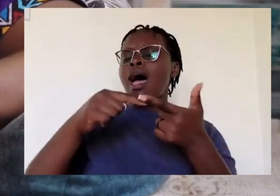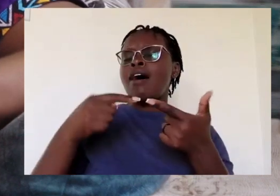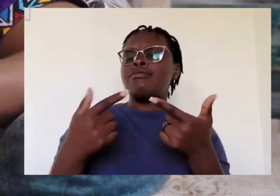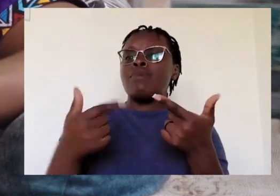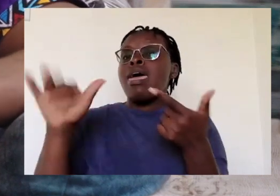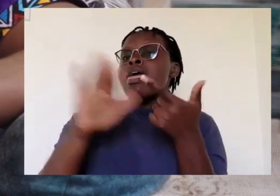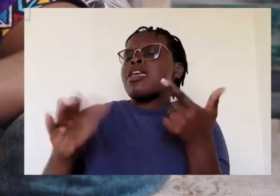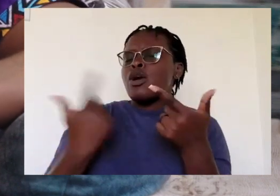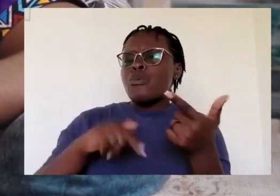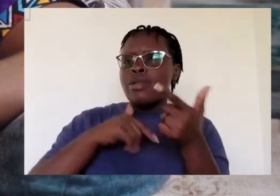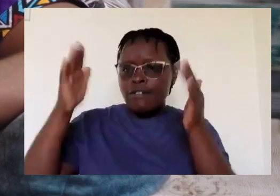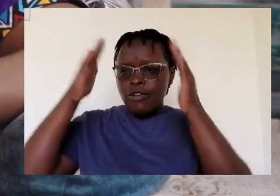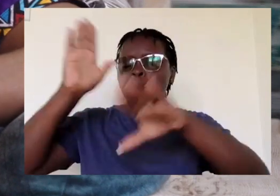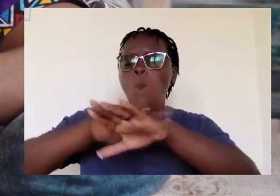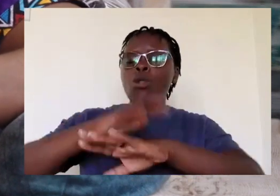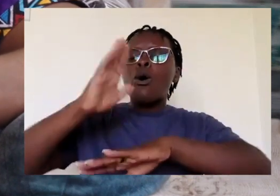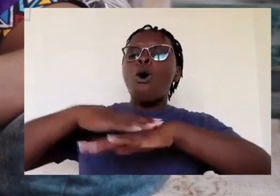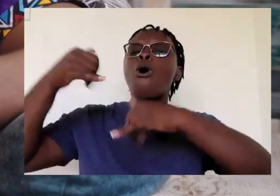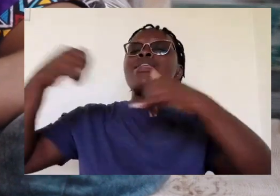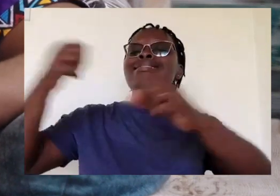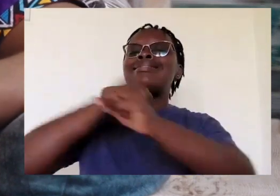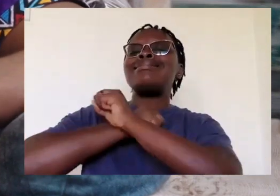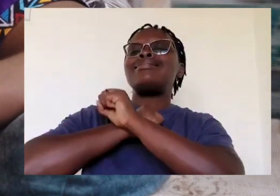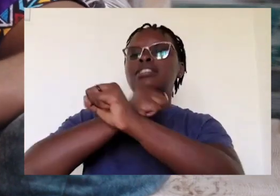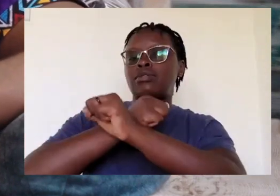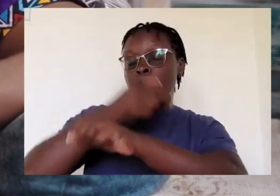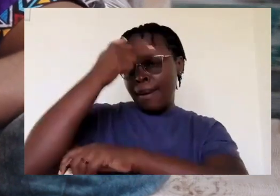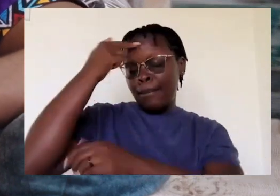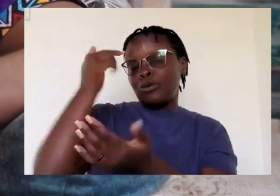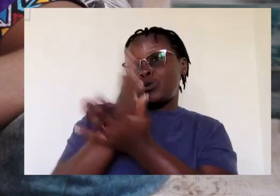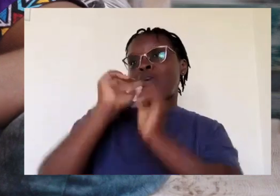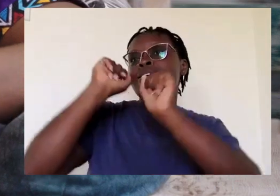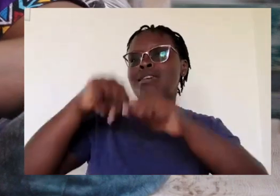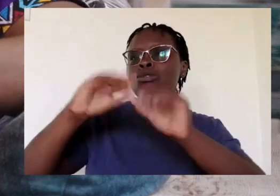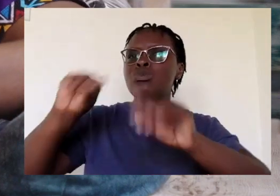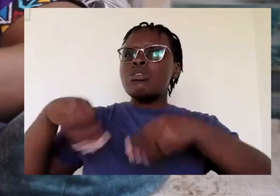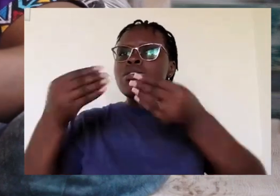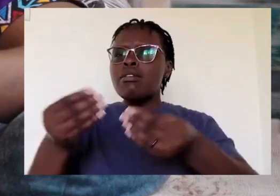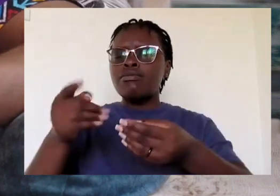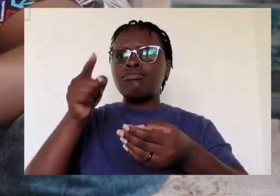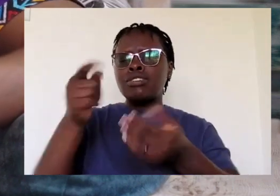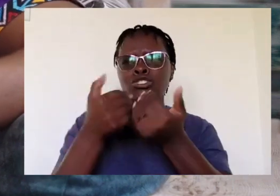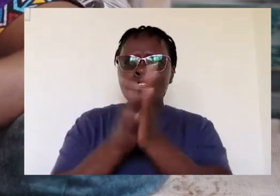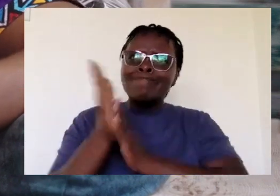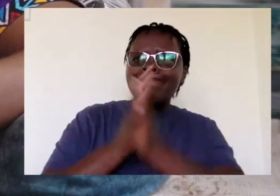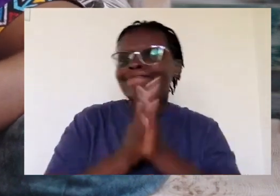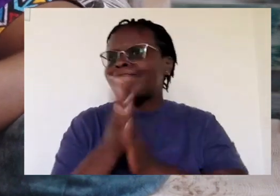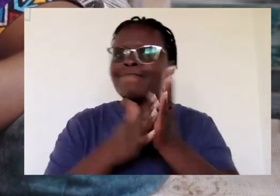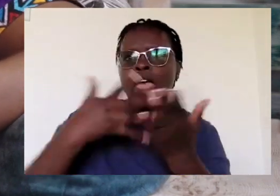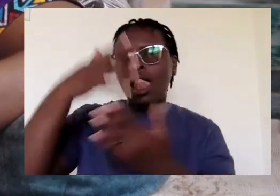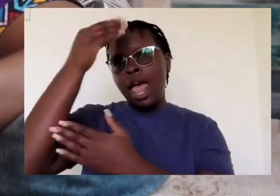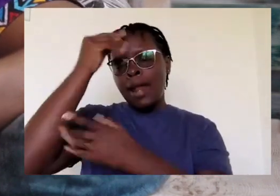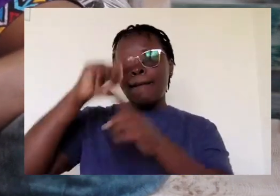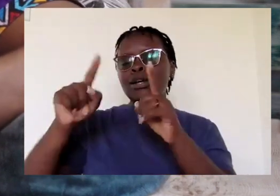a critical area we focus on, which is online safety and cyber security, because as much as we're giving the curiosity, we